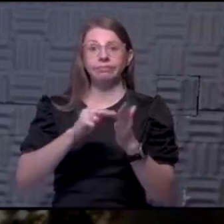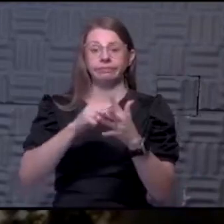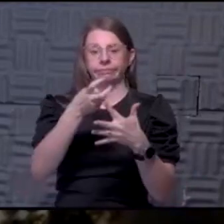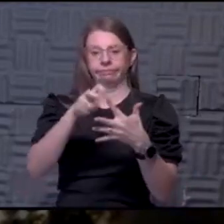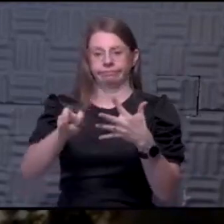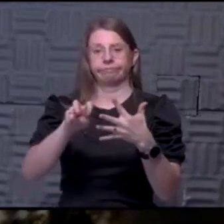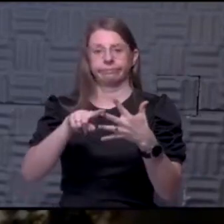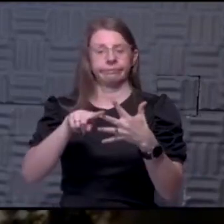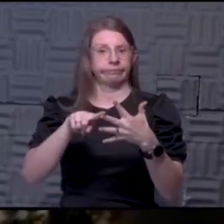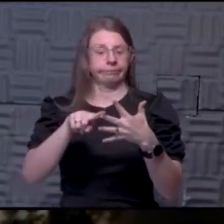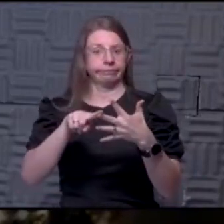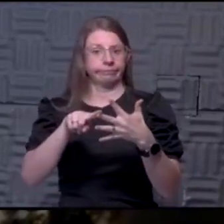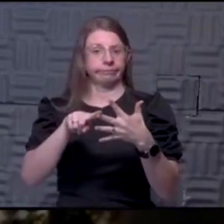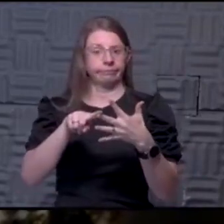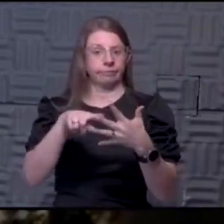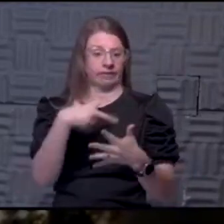of